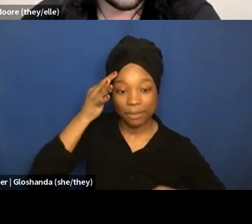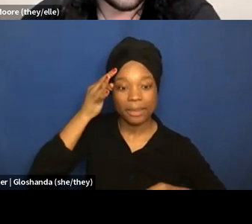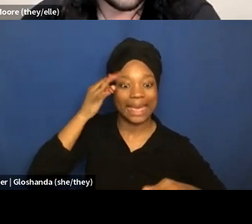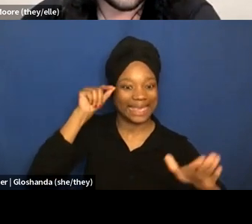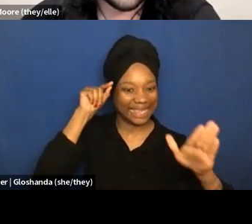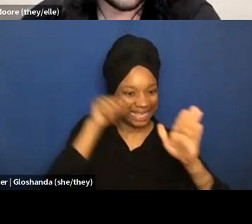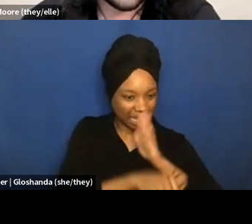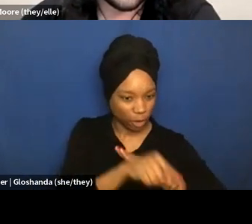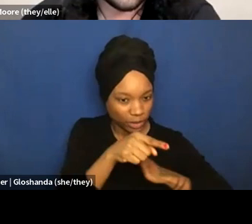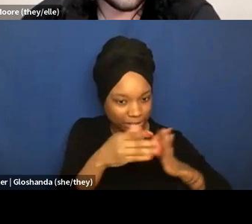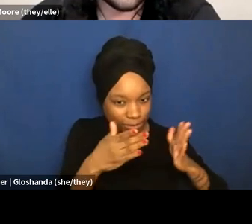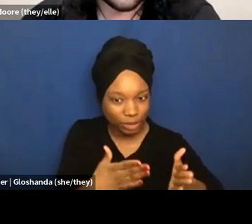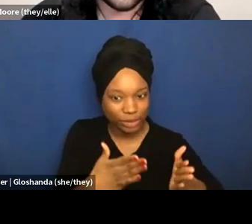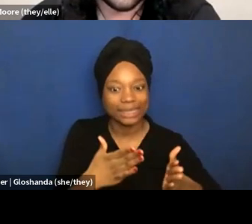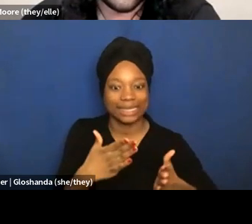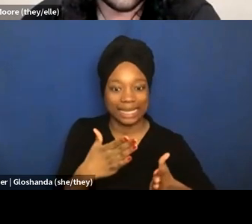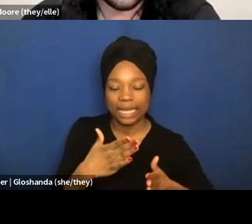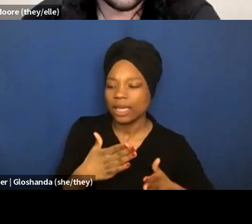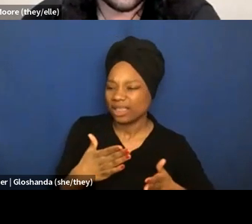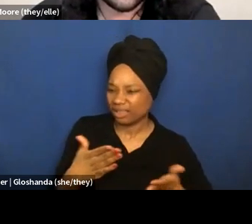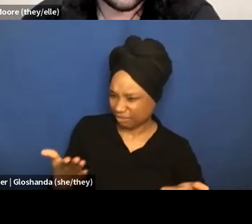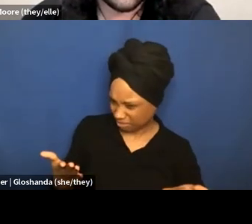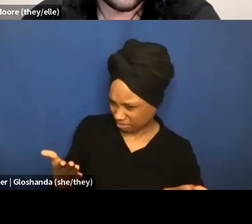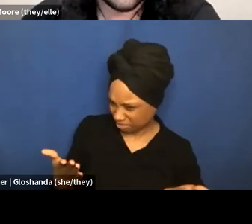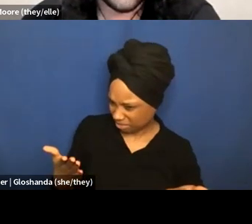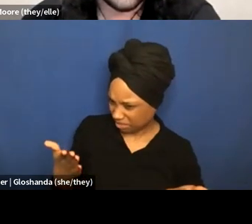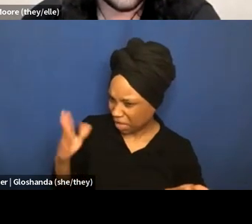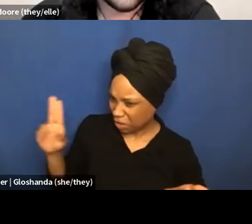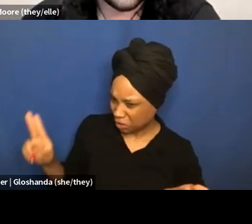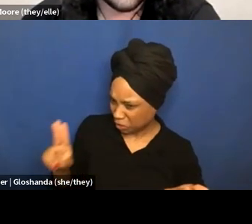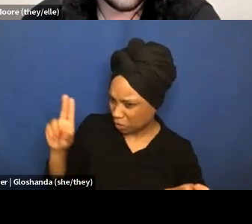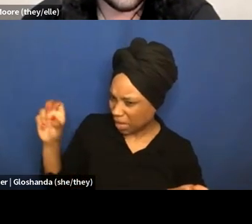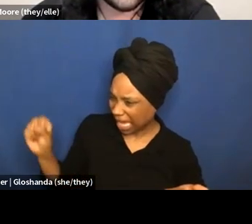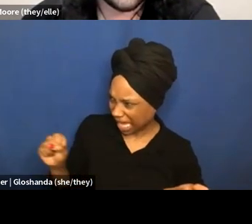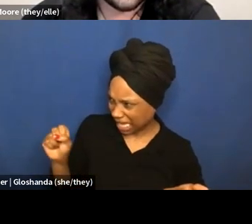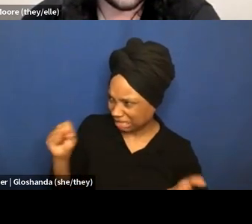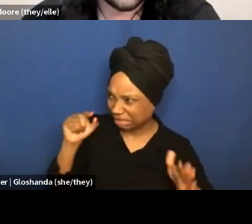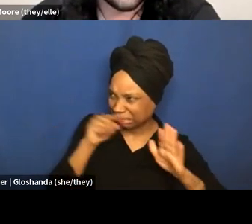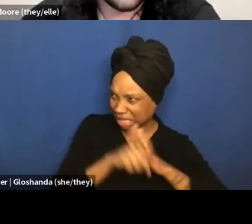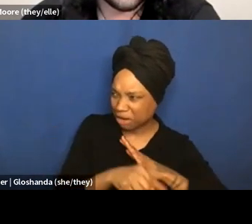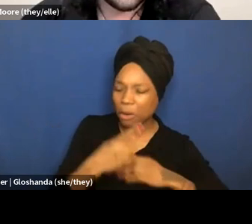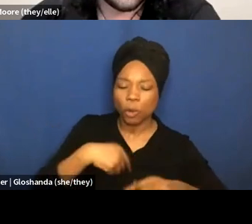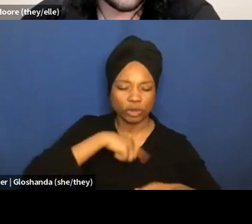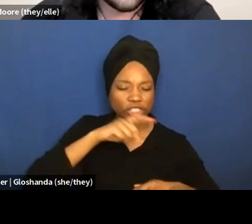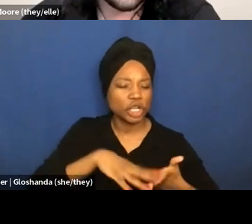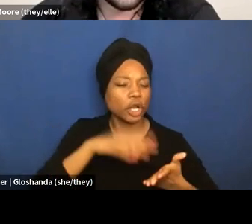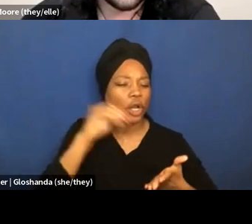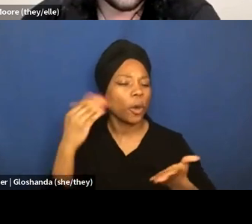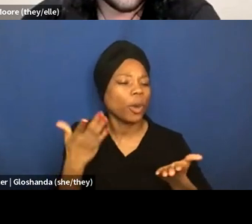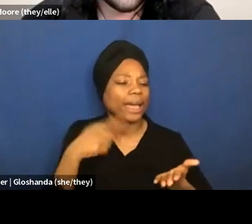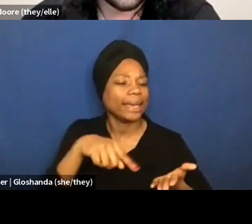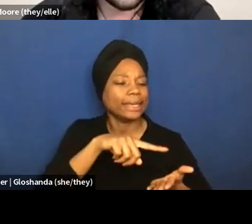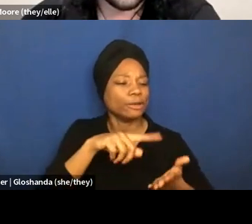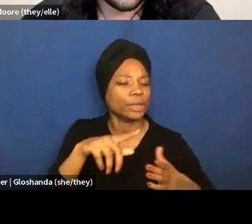the US government, how about we learn about what he was doing, right? That might be edifying for us. We don't have time to reinvent the